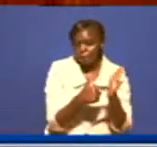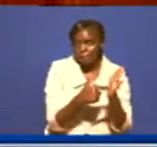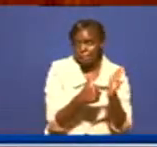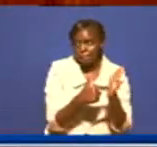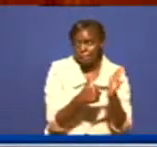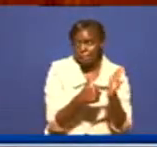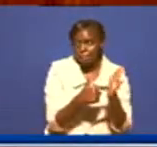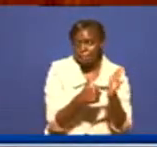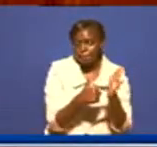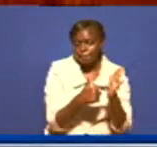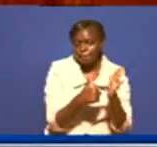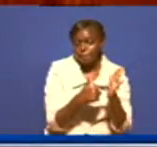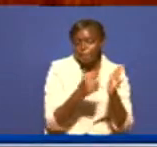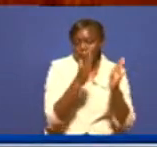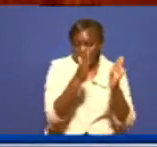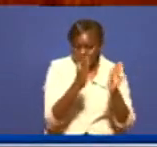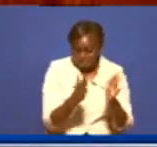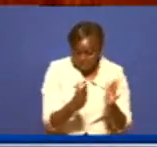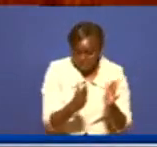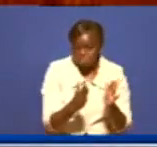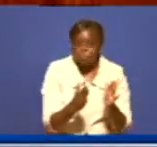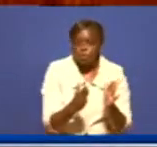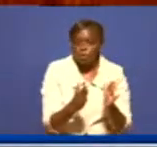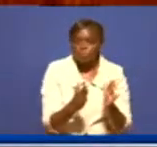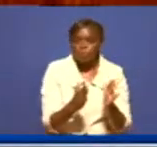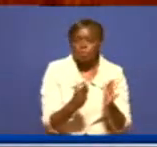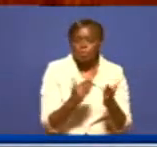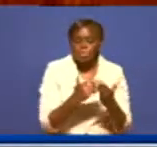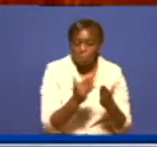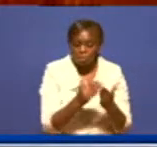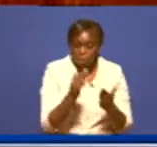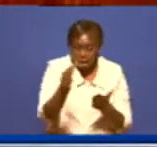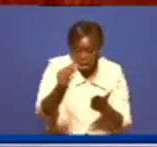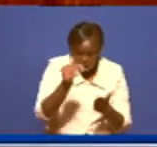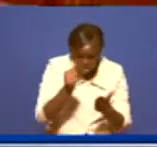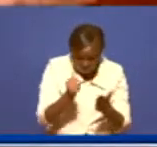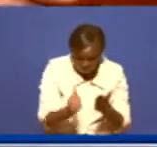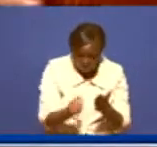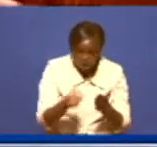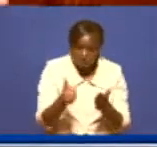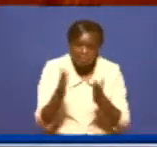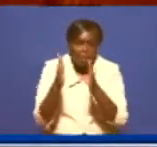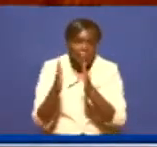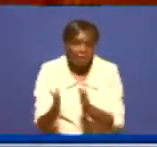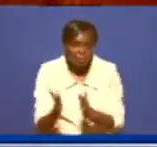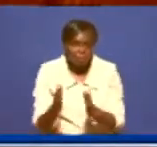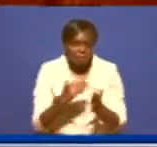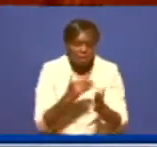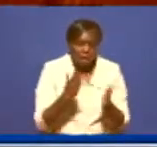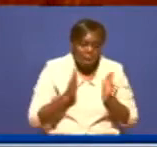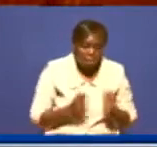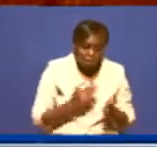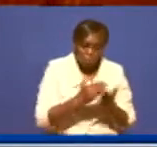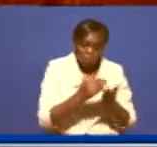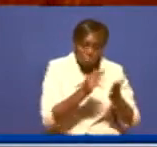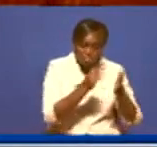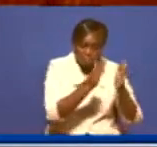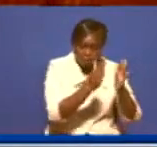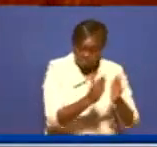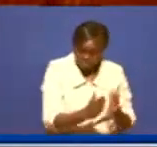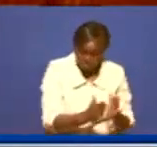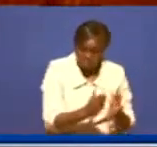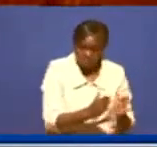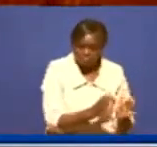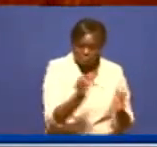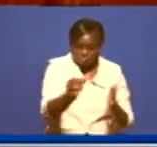may, with the consent of the landlord, assign premises to another person. It further continues and says,